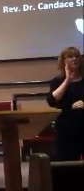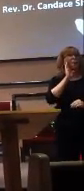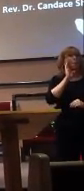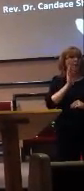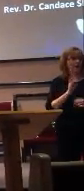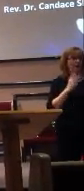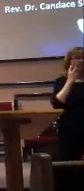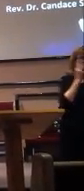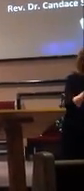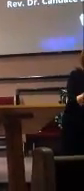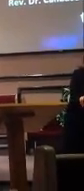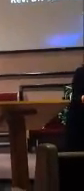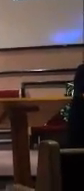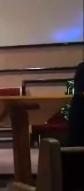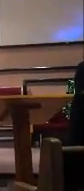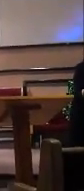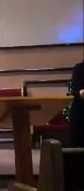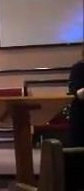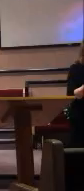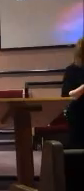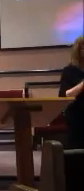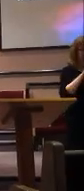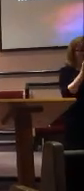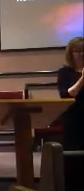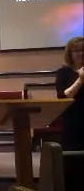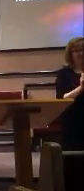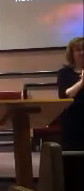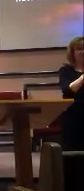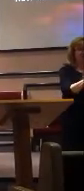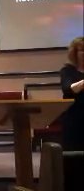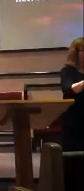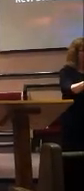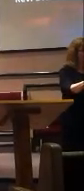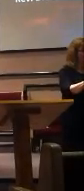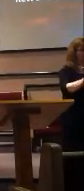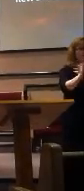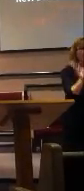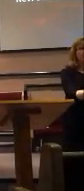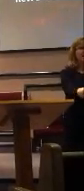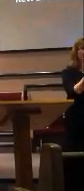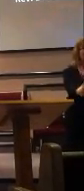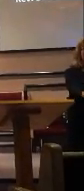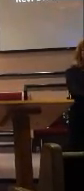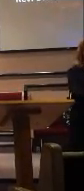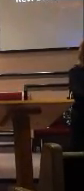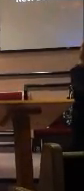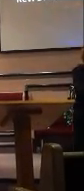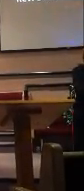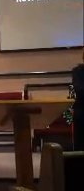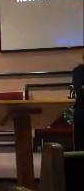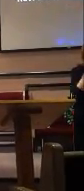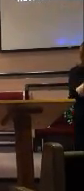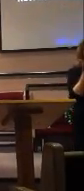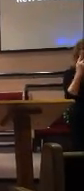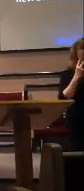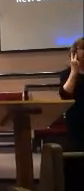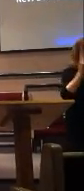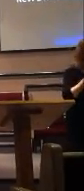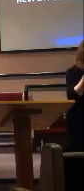So he sends out this sort of advance team to prepare the way in the villages for him to